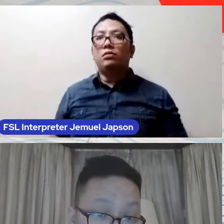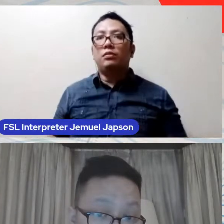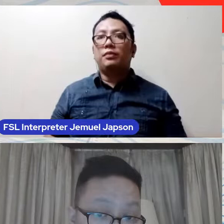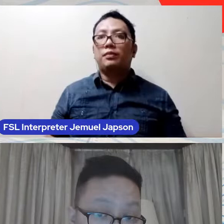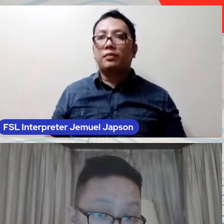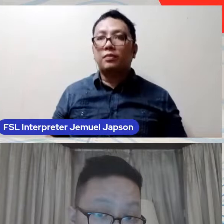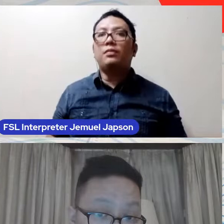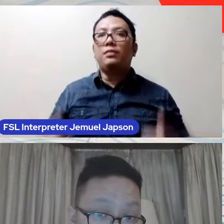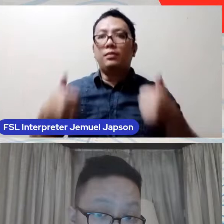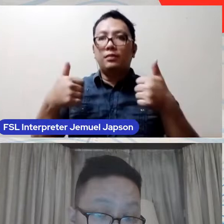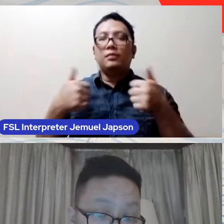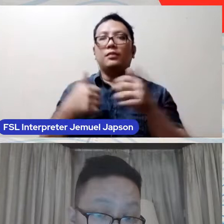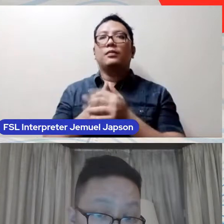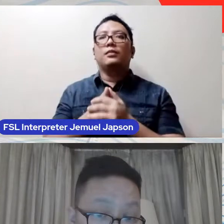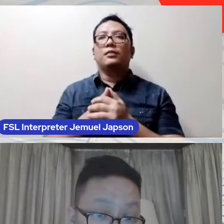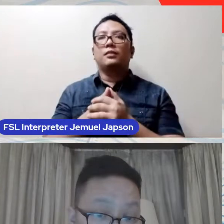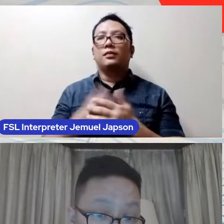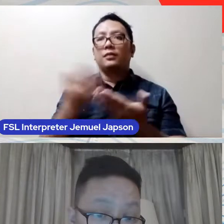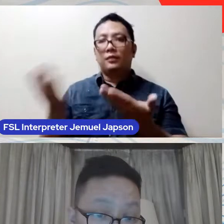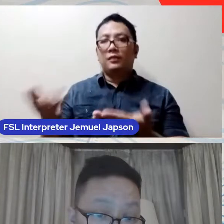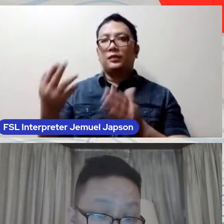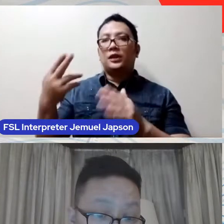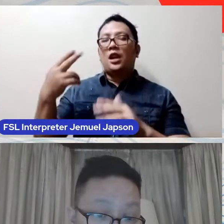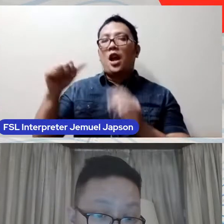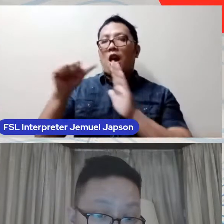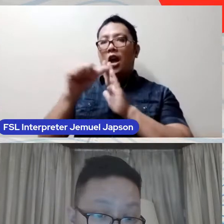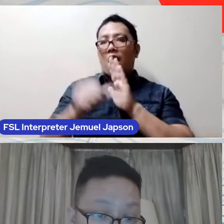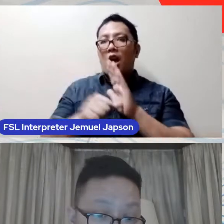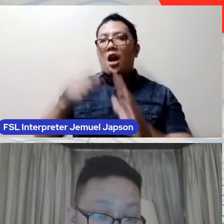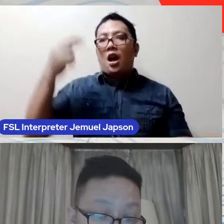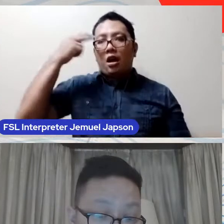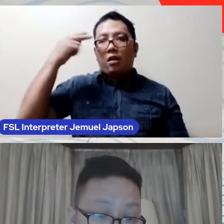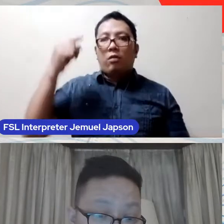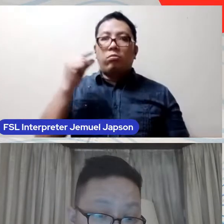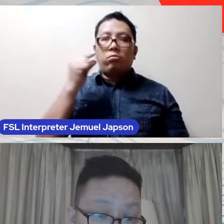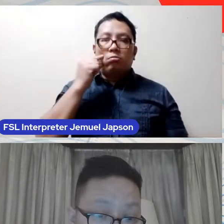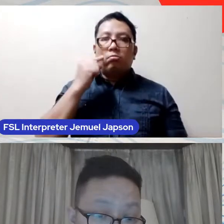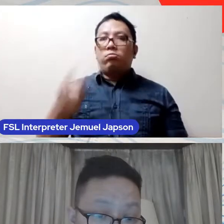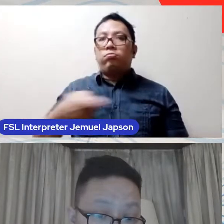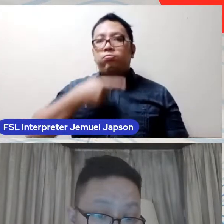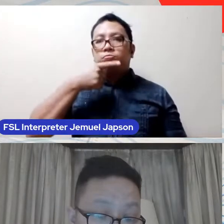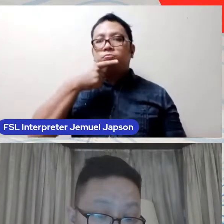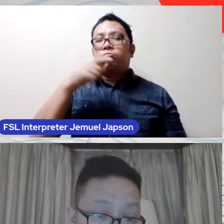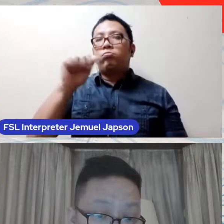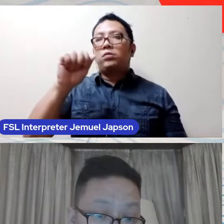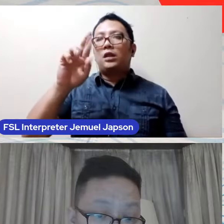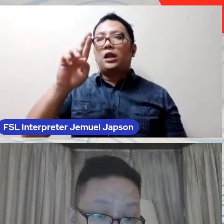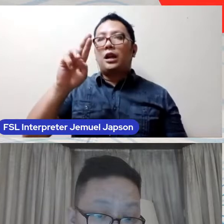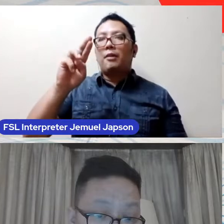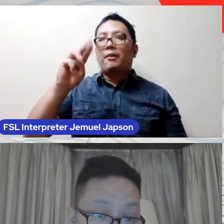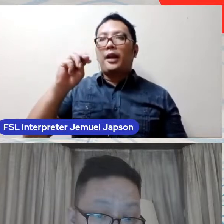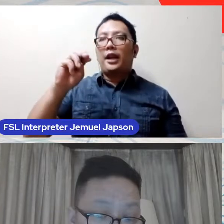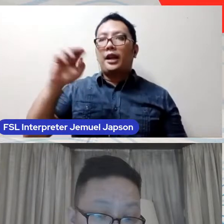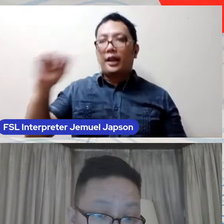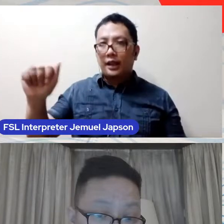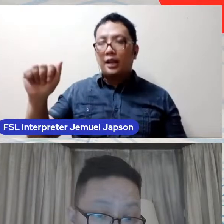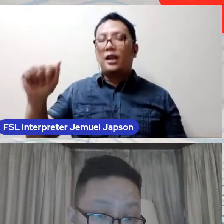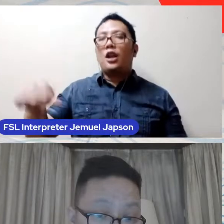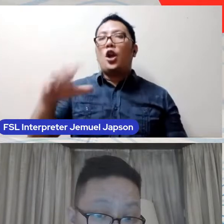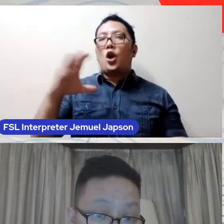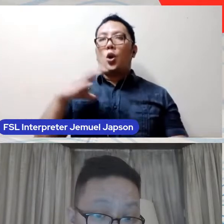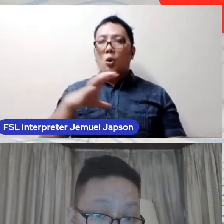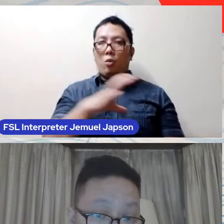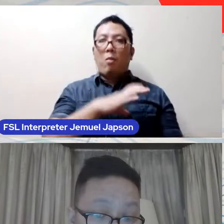Po. Attorney Helen, you've mentioned about the RMA committee and sabi mo nga it's important that this committee